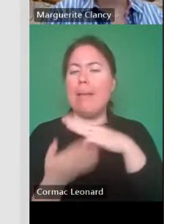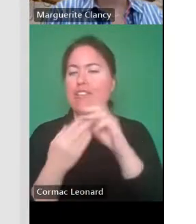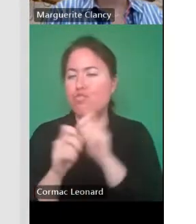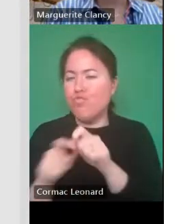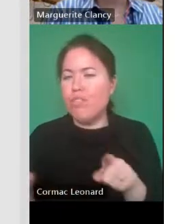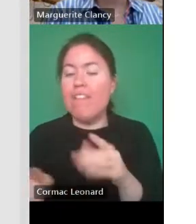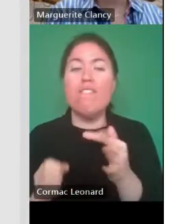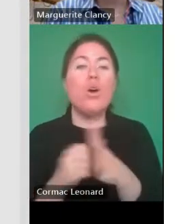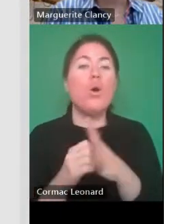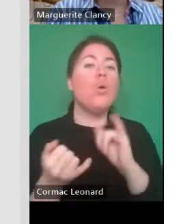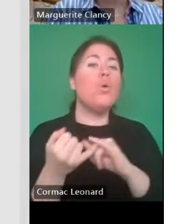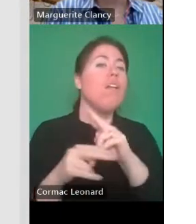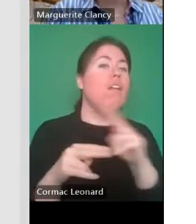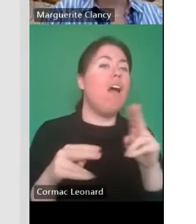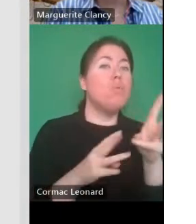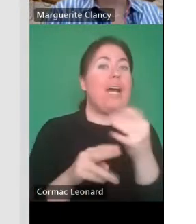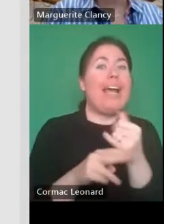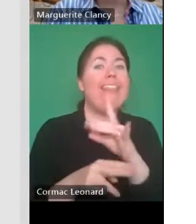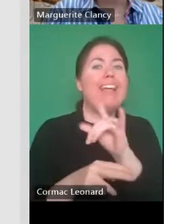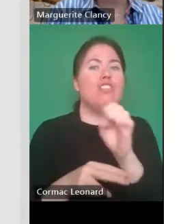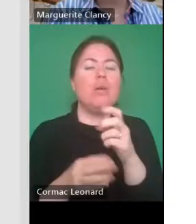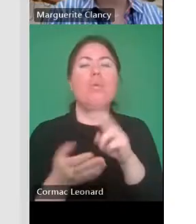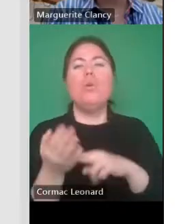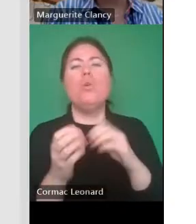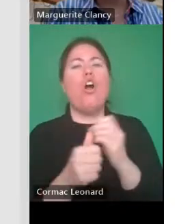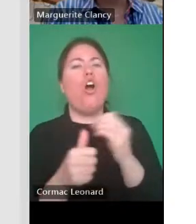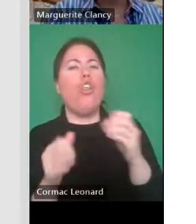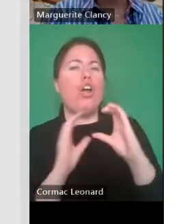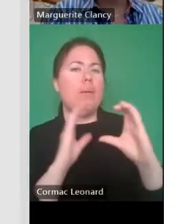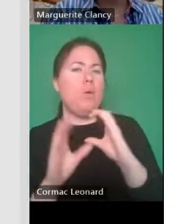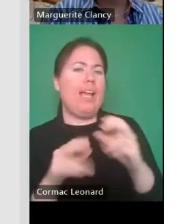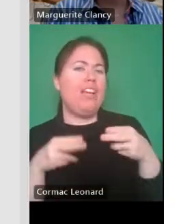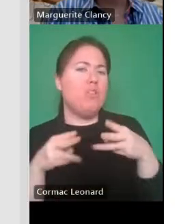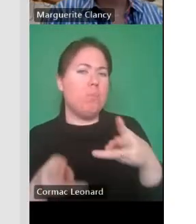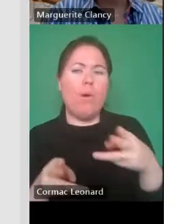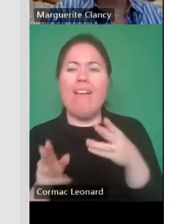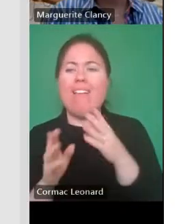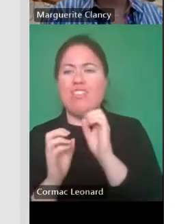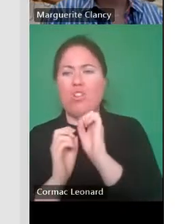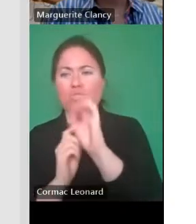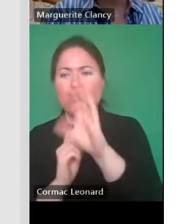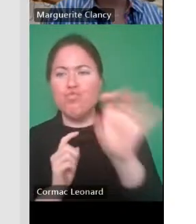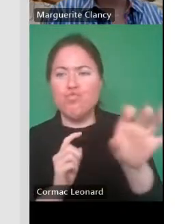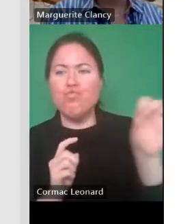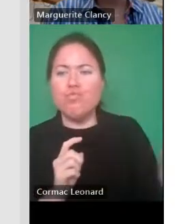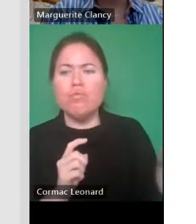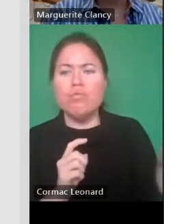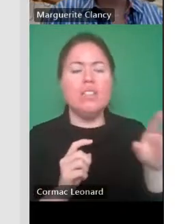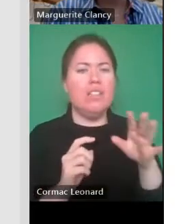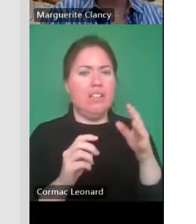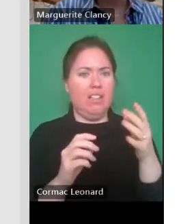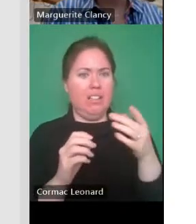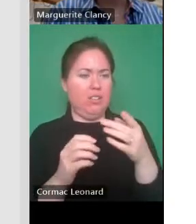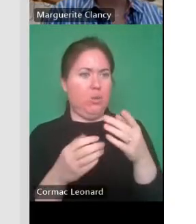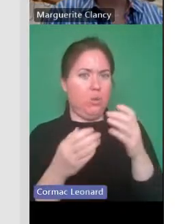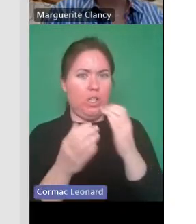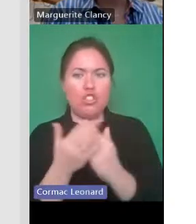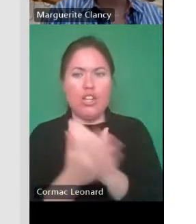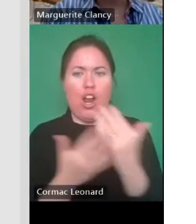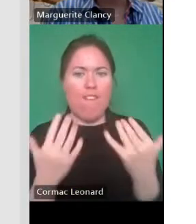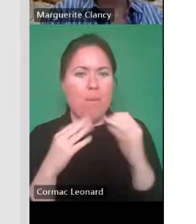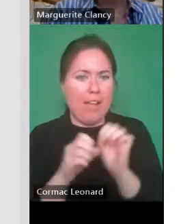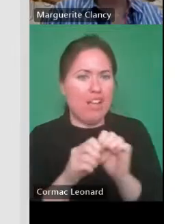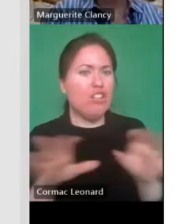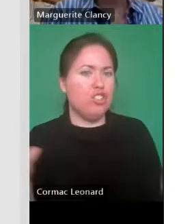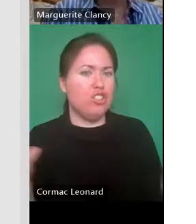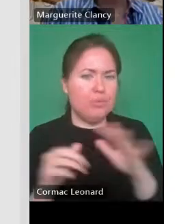of you externally, we will use all our channels that we're utilising to set up for today and otherwise in relation to communicating